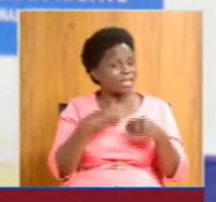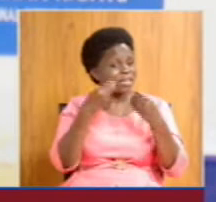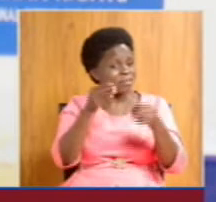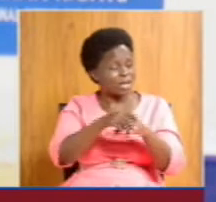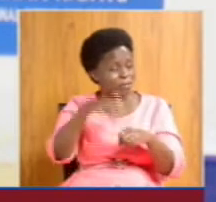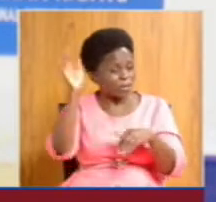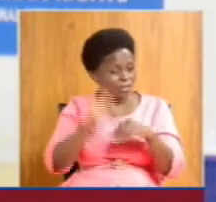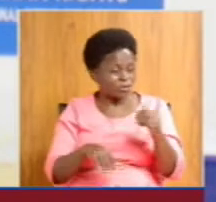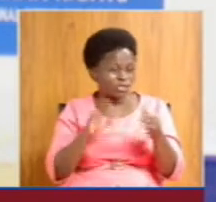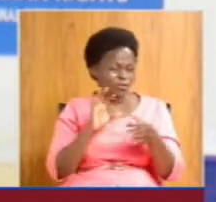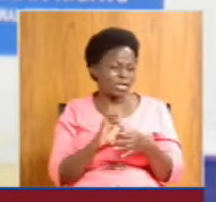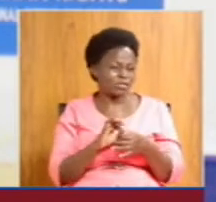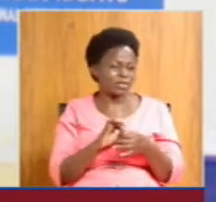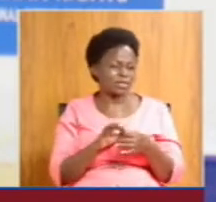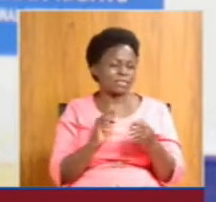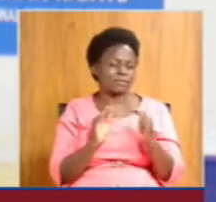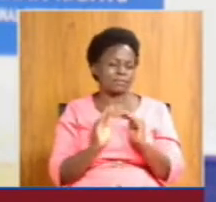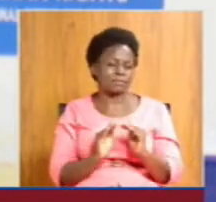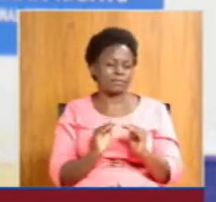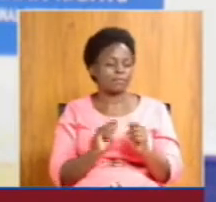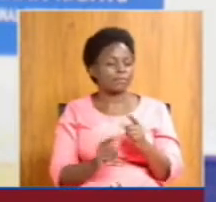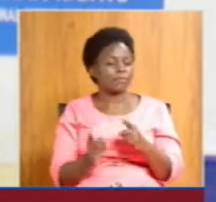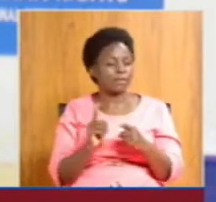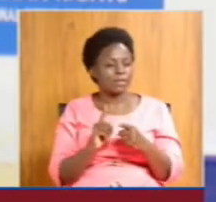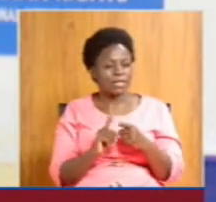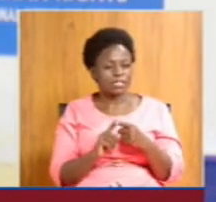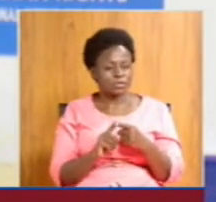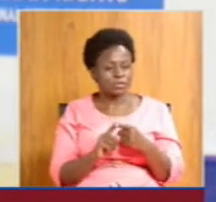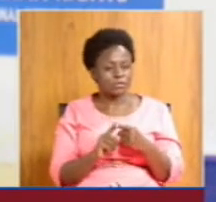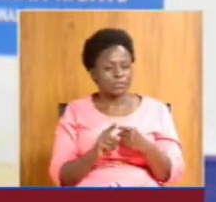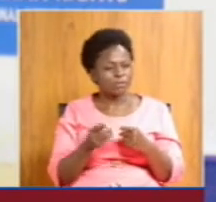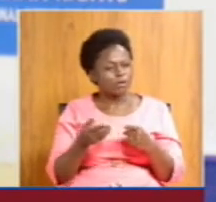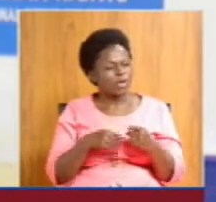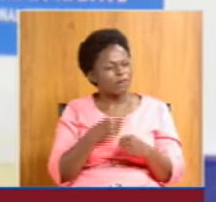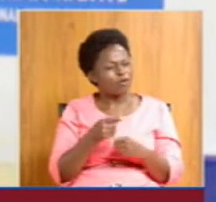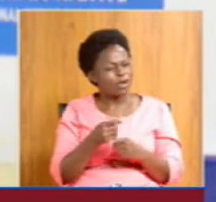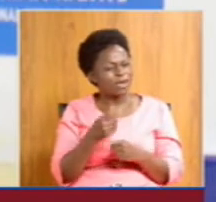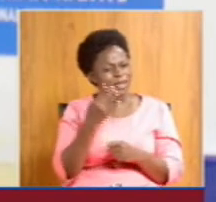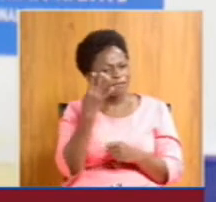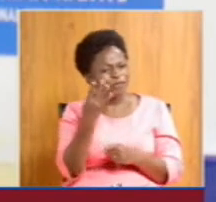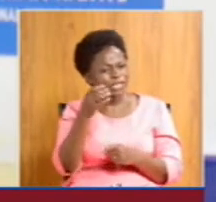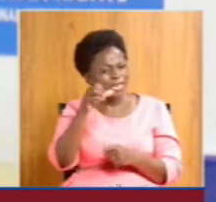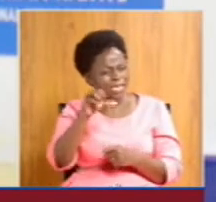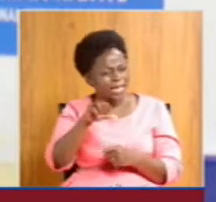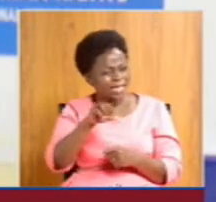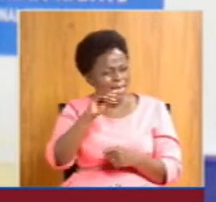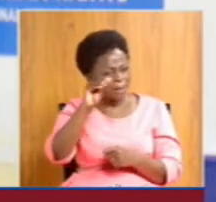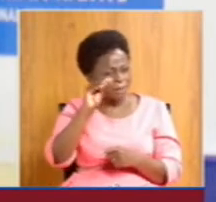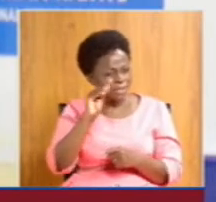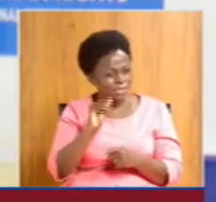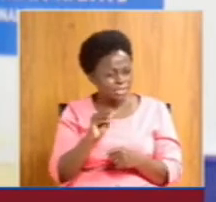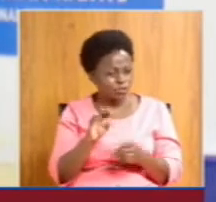than what you can actually connect. In addition, we know that we have only about 49 percent of the districts in Uganda